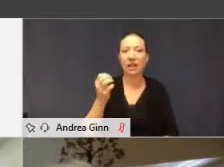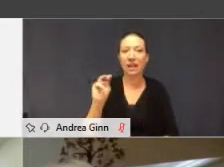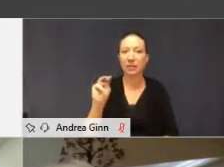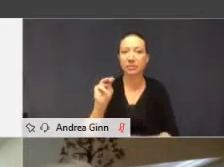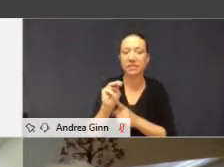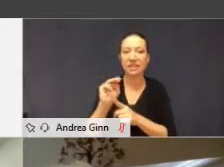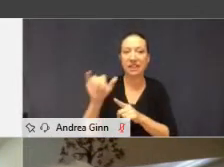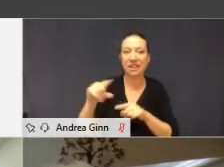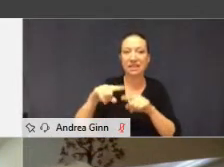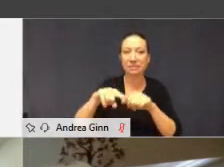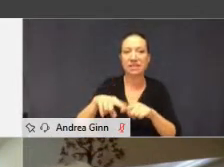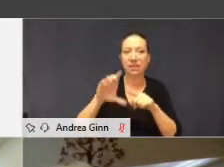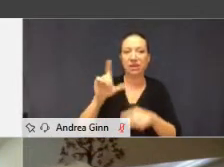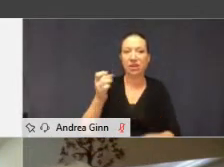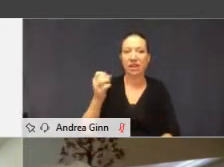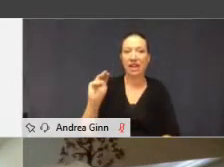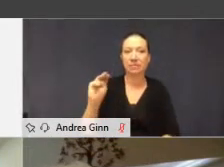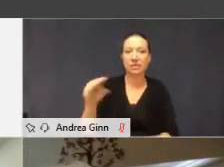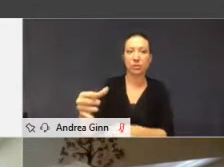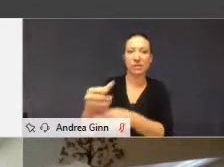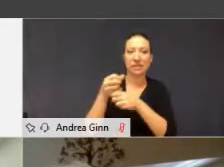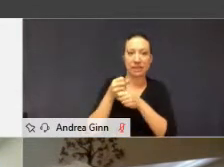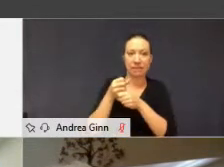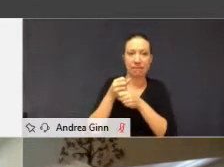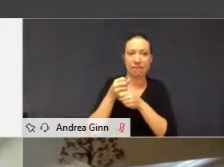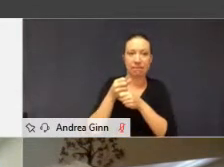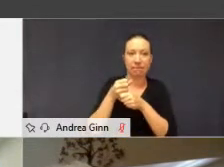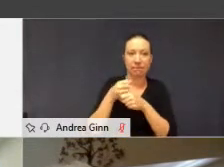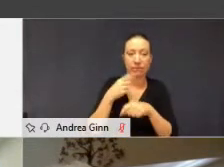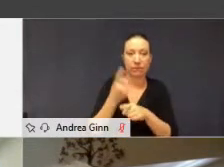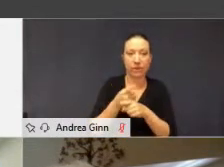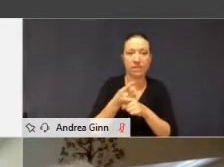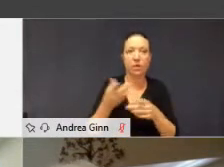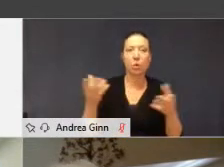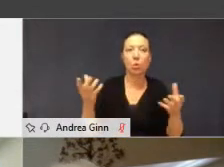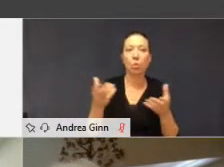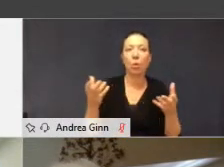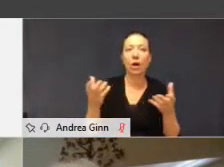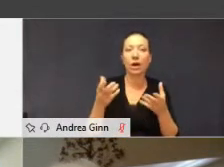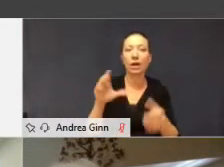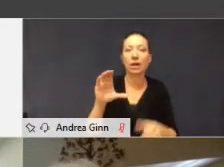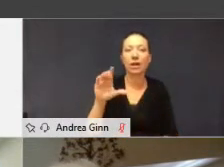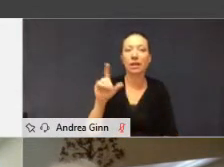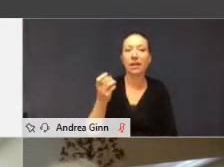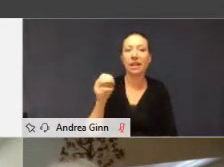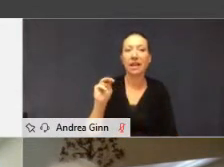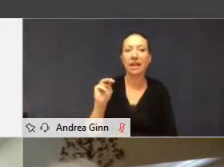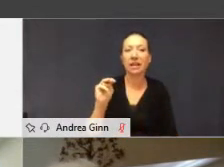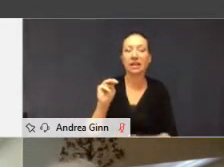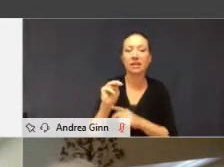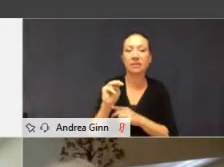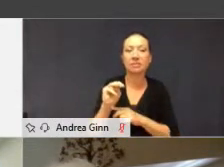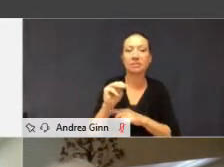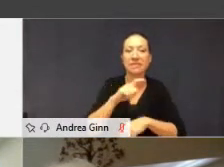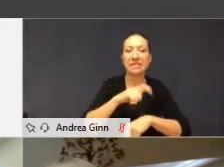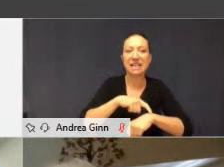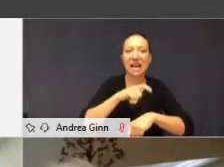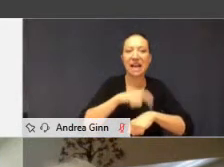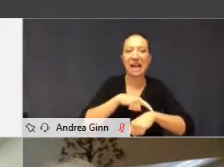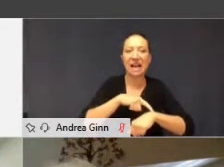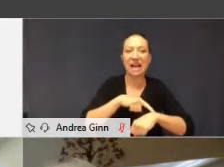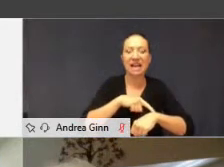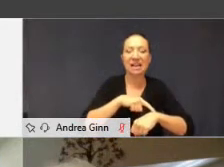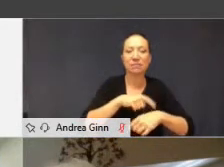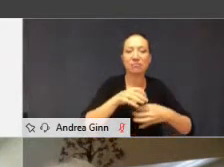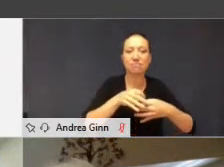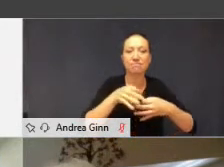getting in. So what's the claims lag? I'm not sure how